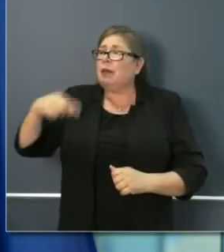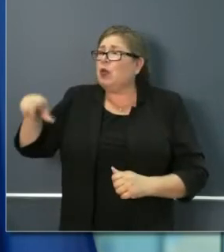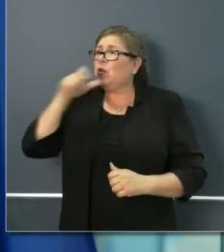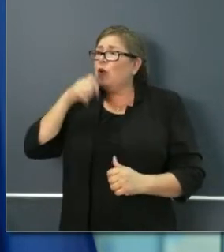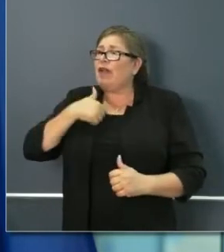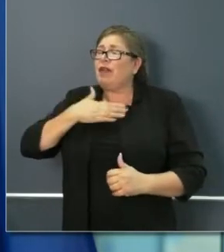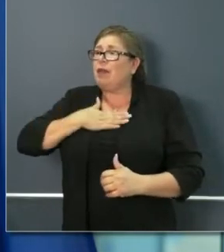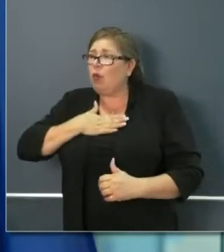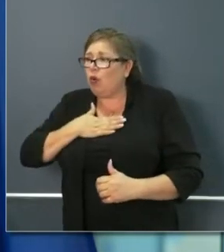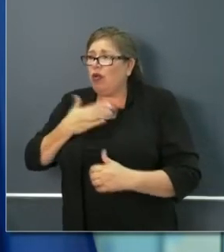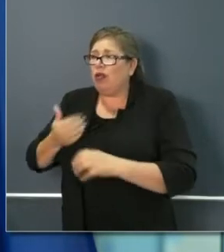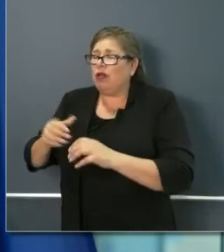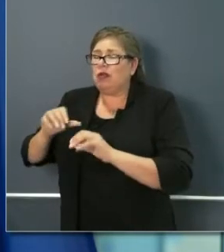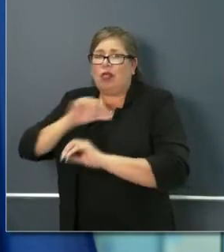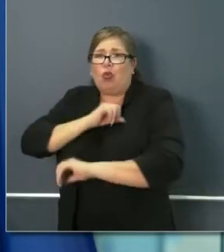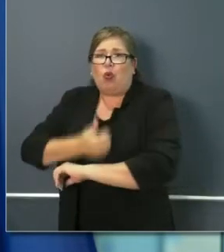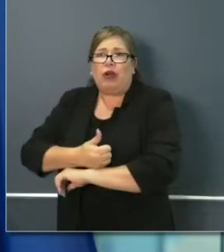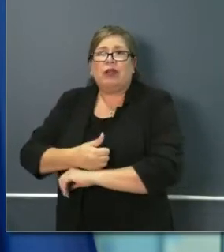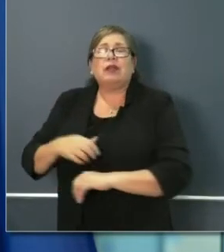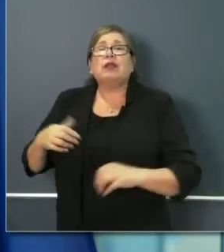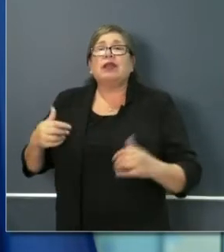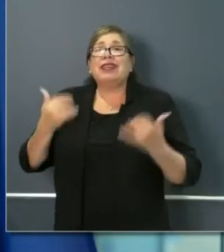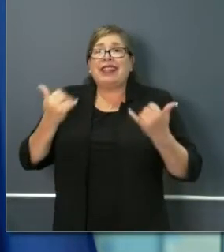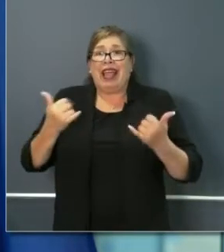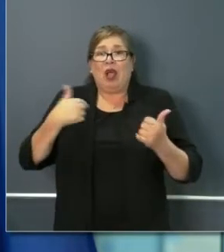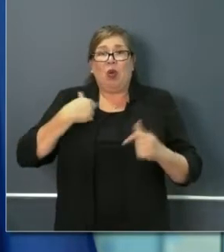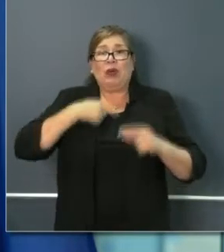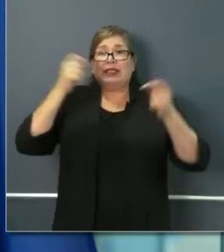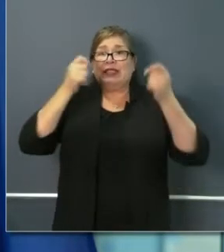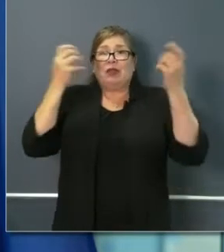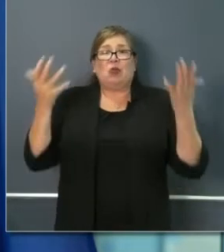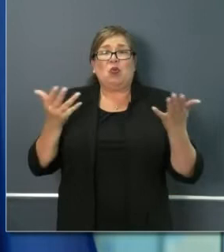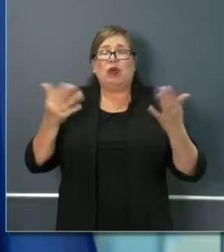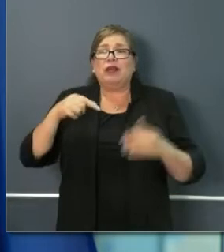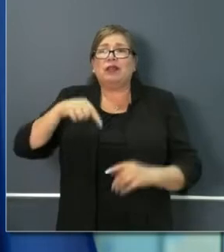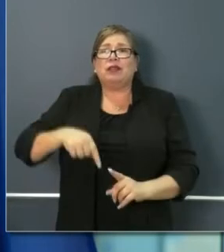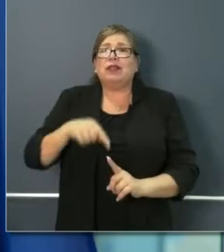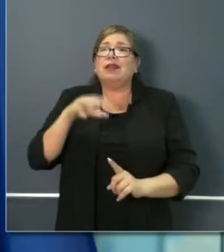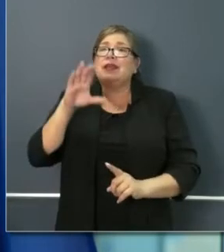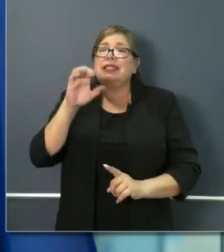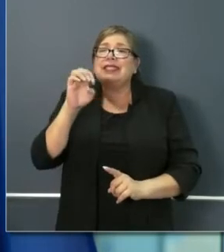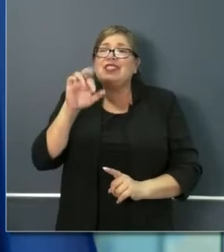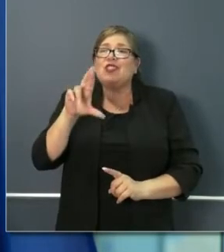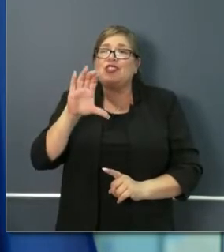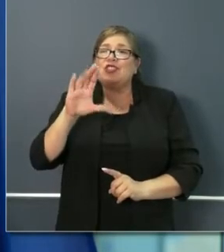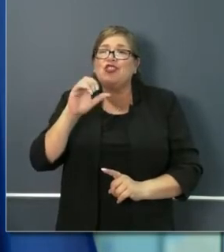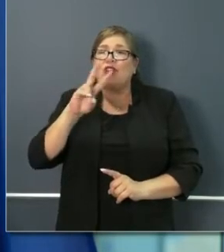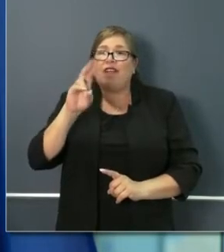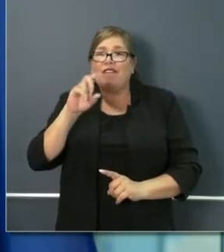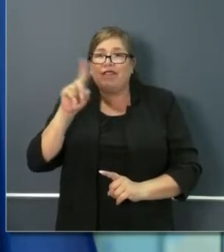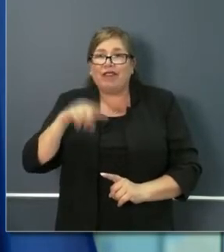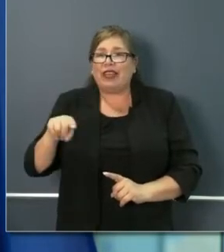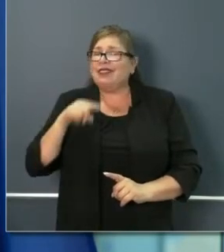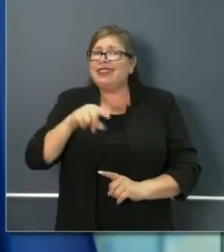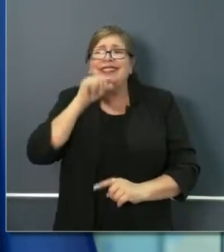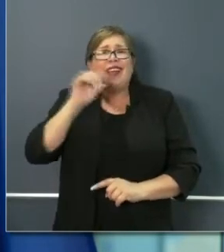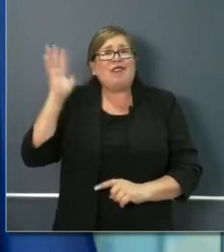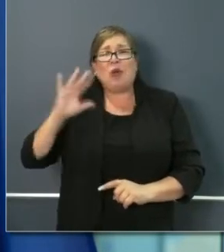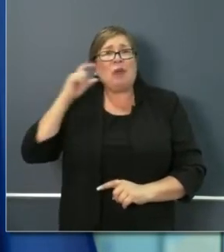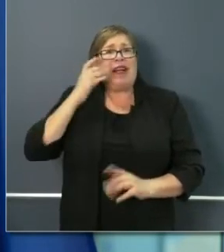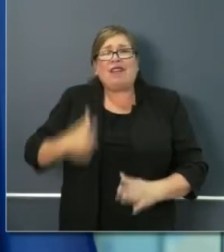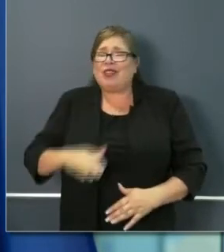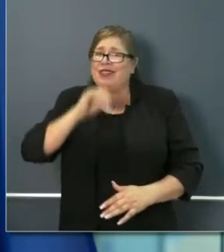Today we're celebrating the life and times of Cesar Chavez, not the former governor of California, but one of the world's great leaders, happened to be